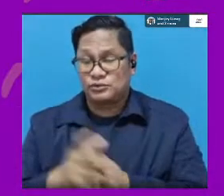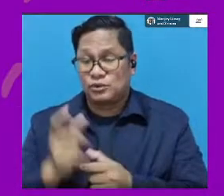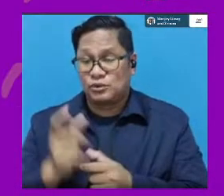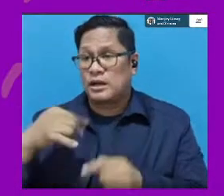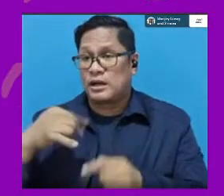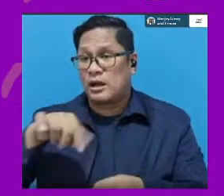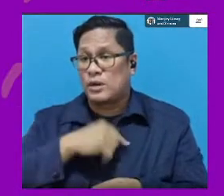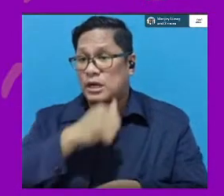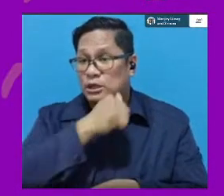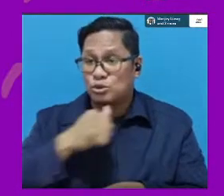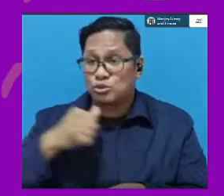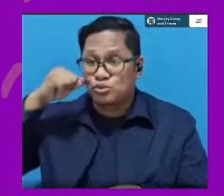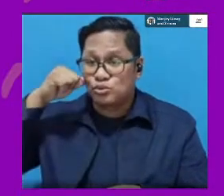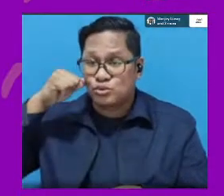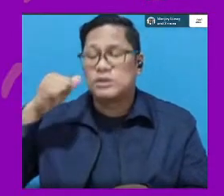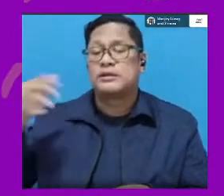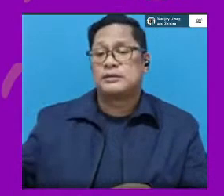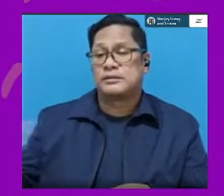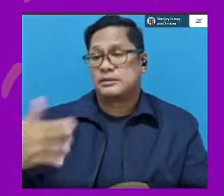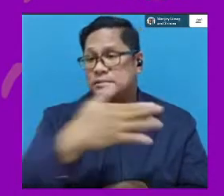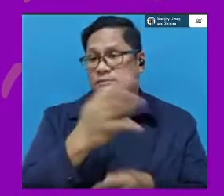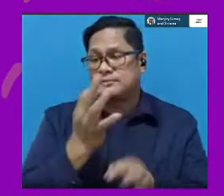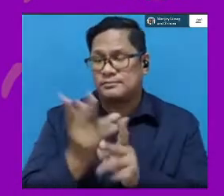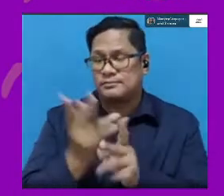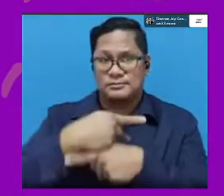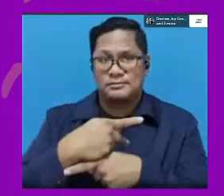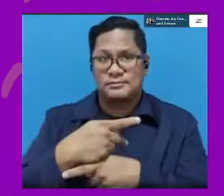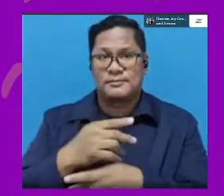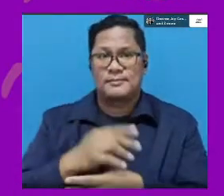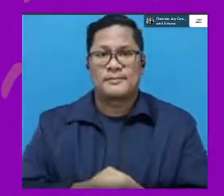agricultural and fisheries products,